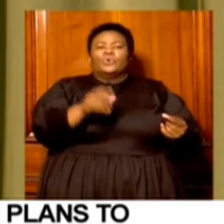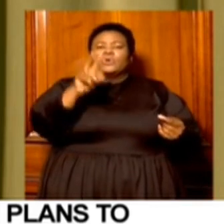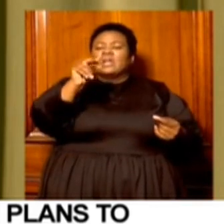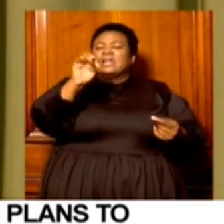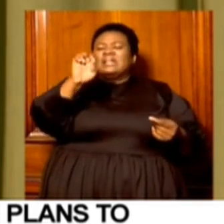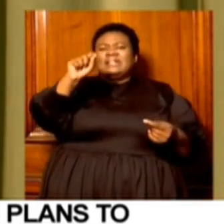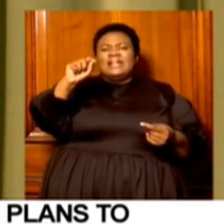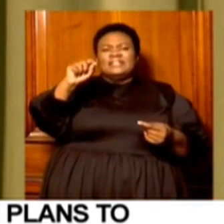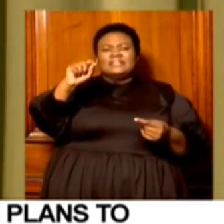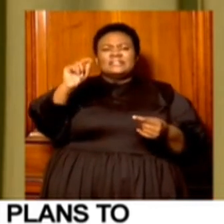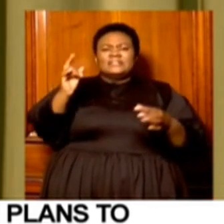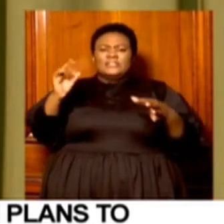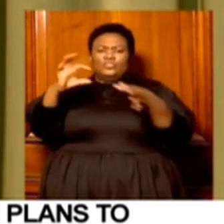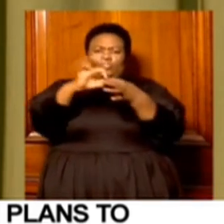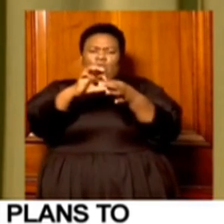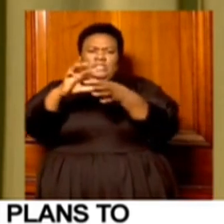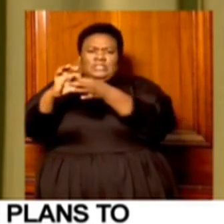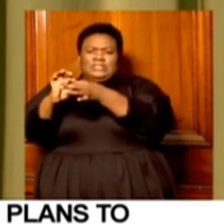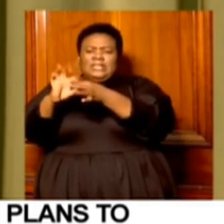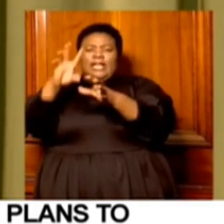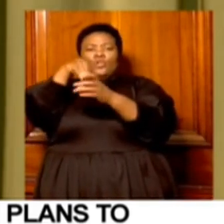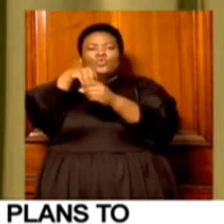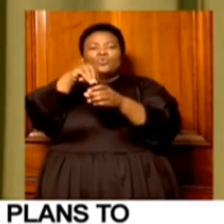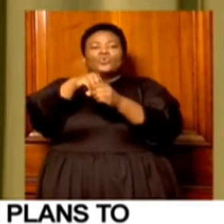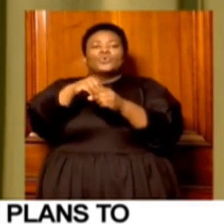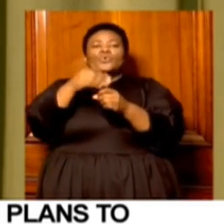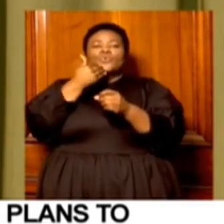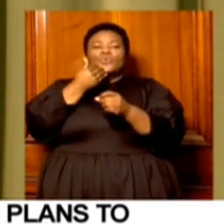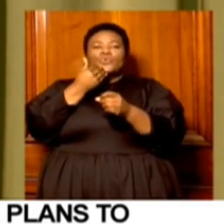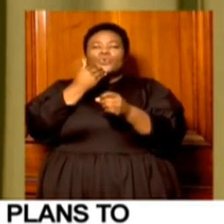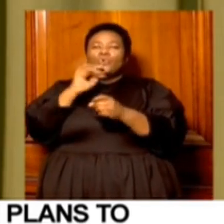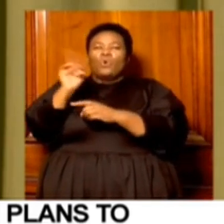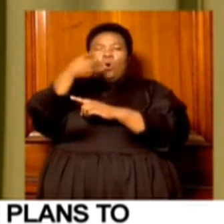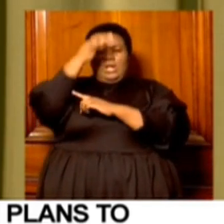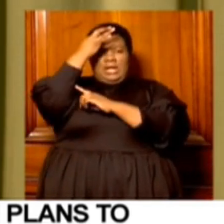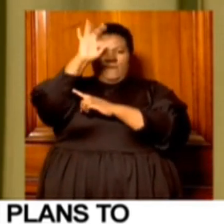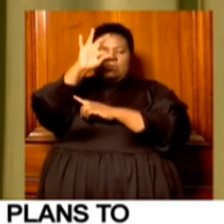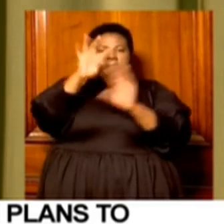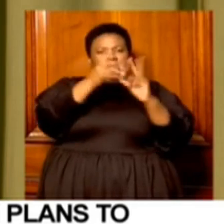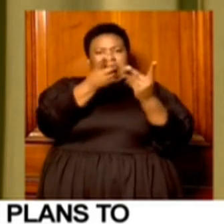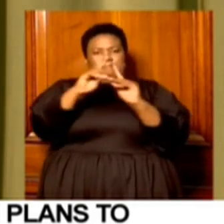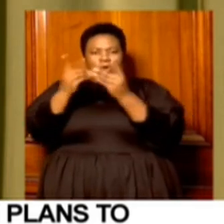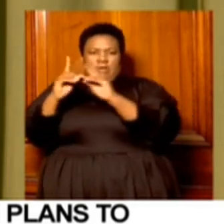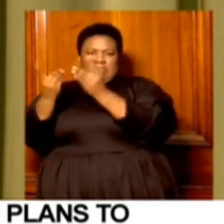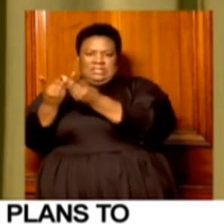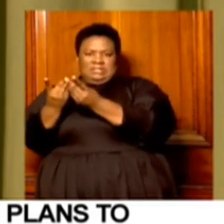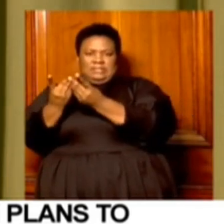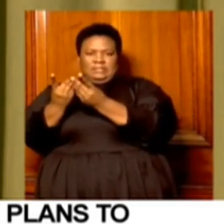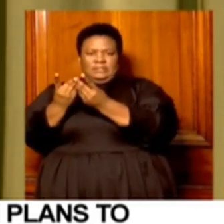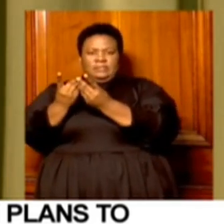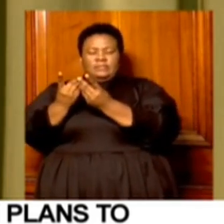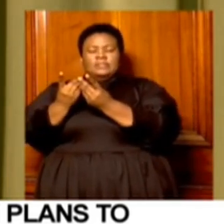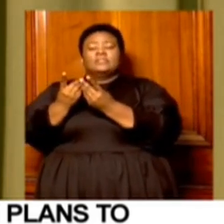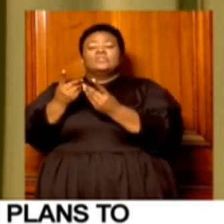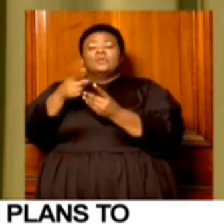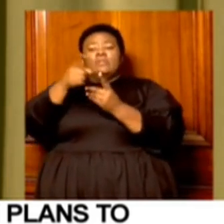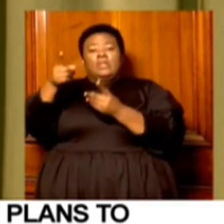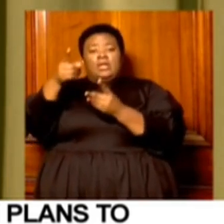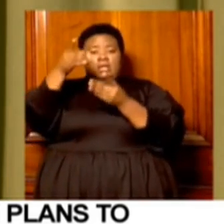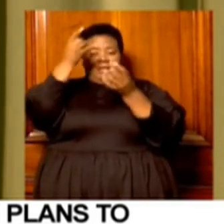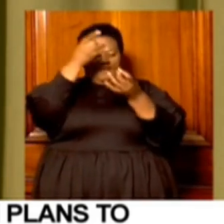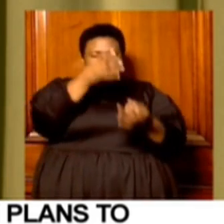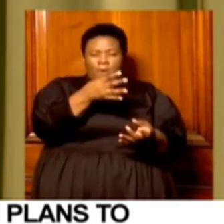joints include all state departments and operators, and they inform the